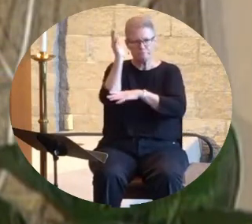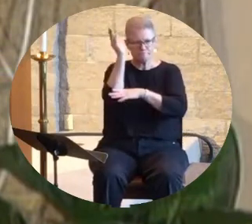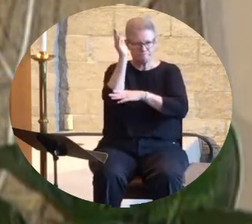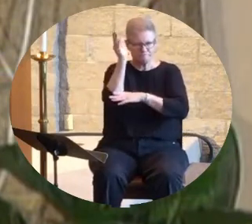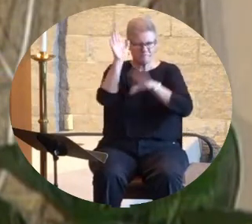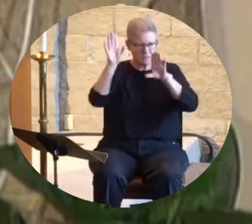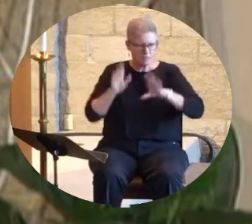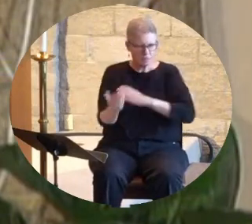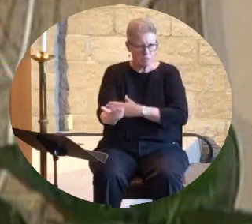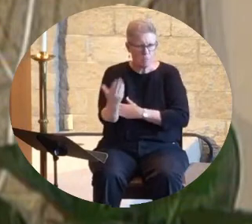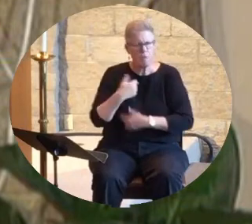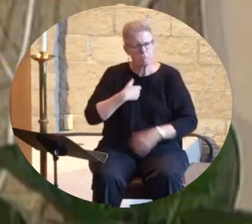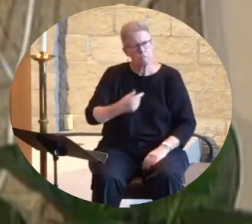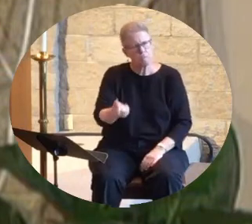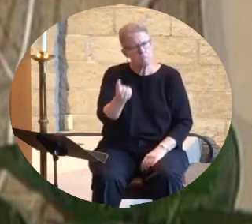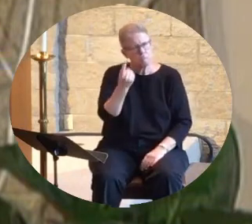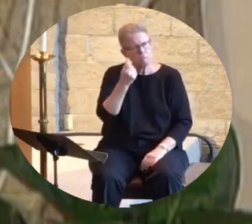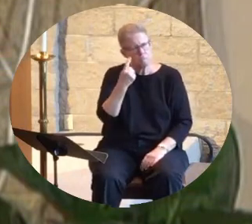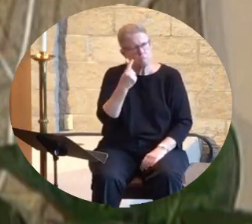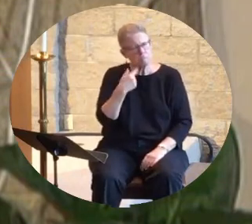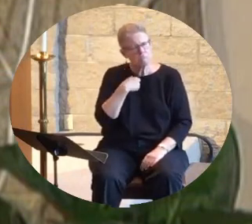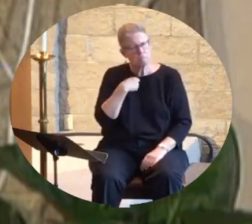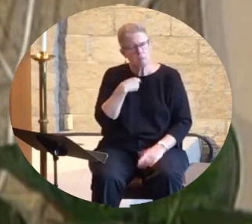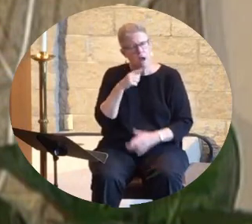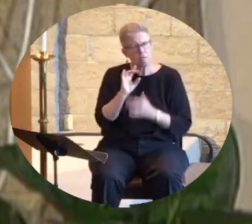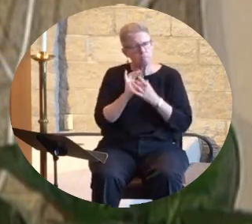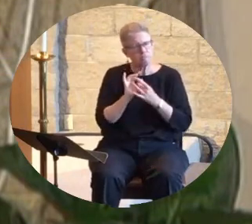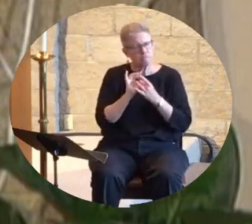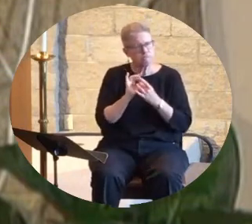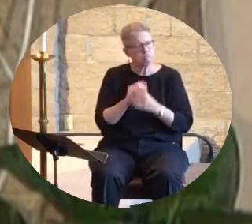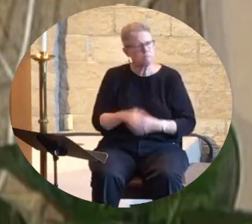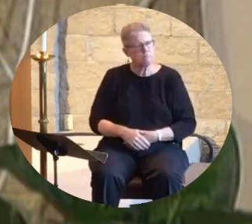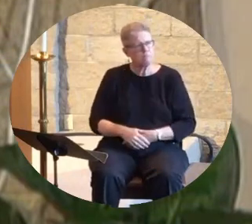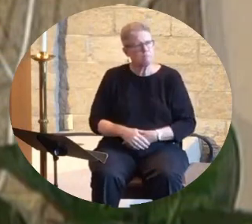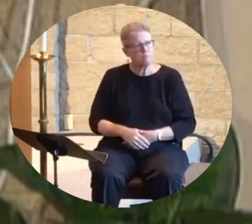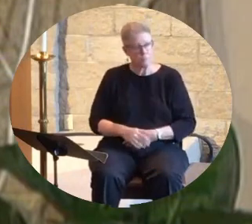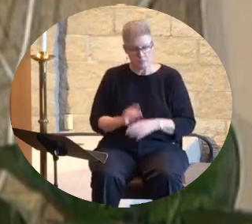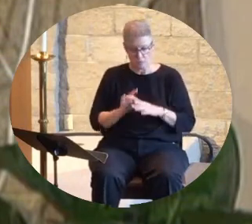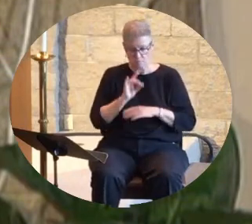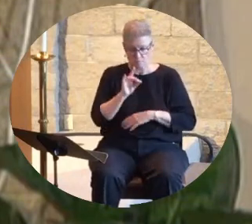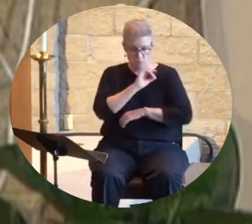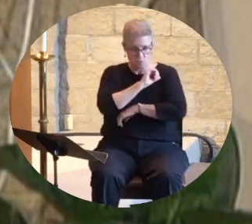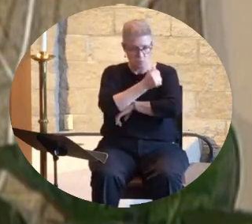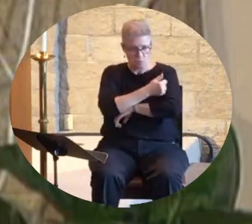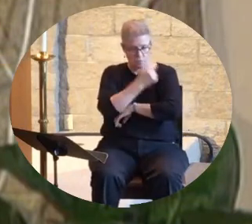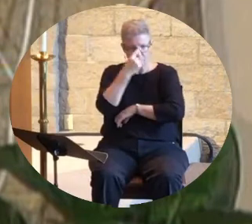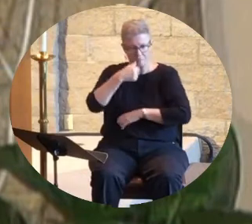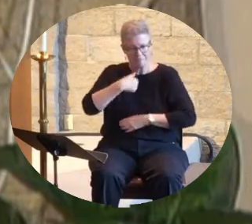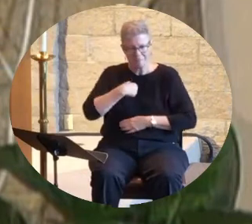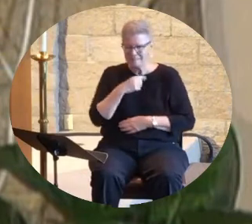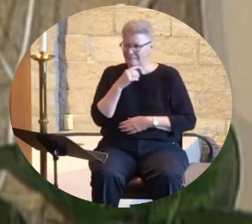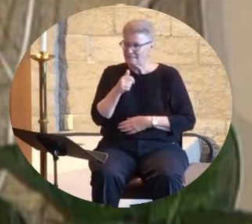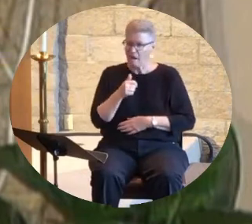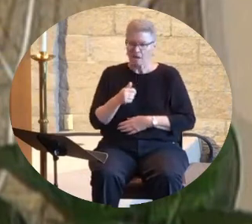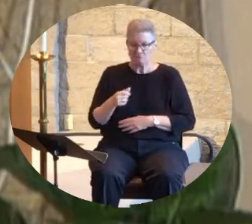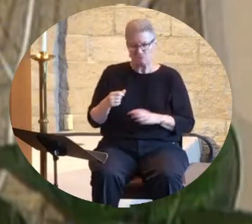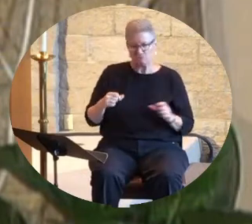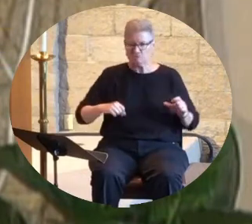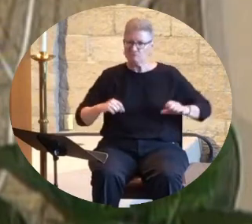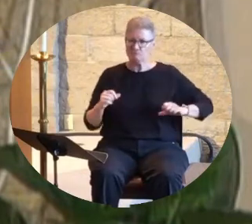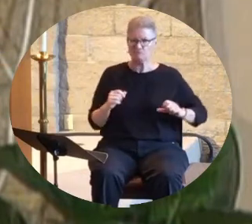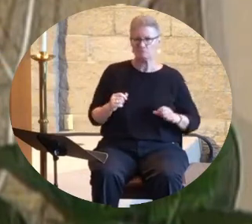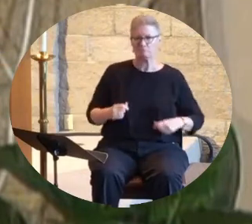I could relate to spiritual authority. And that spiritual authority for me was not putting on vestments, but that spiritual